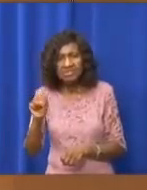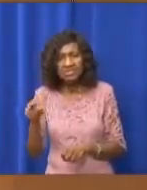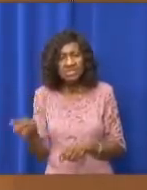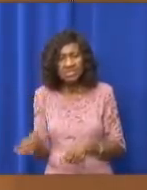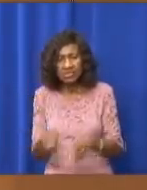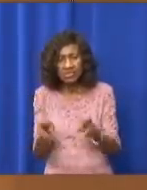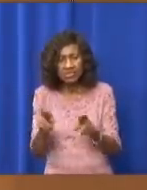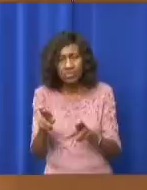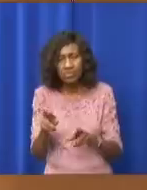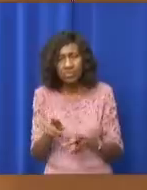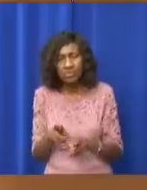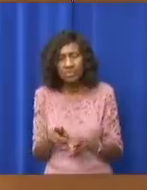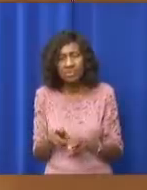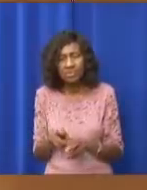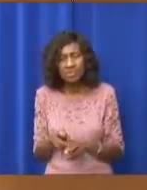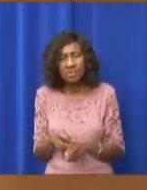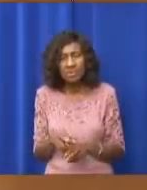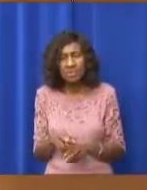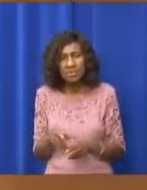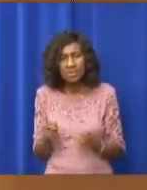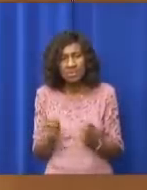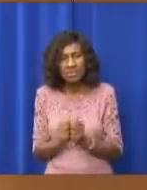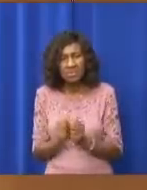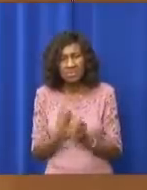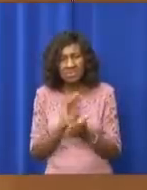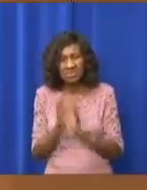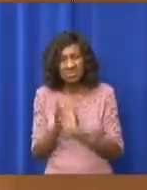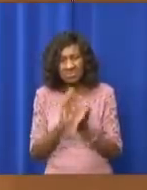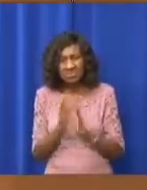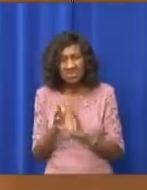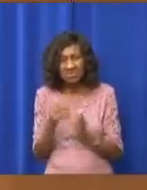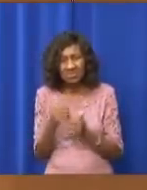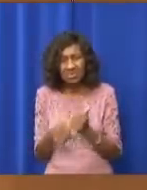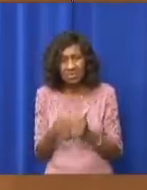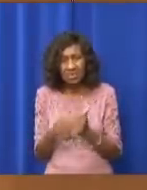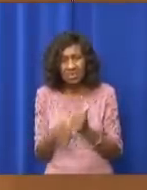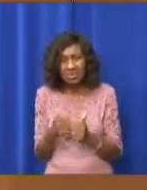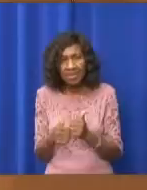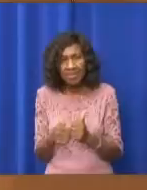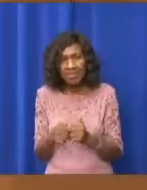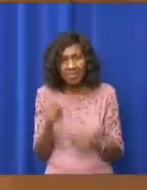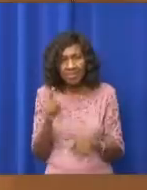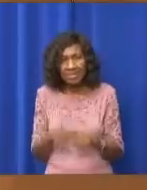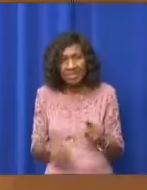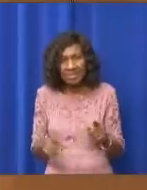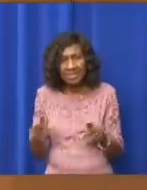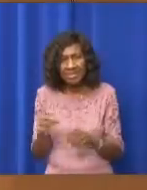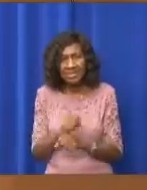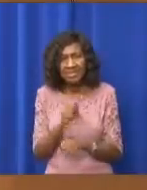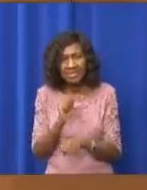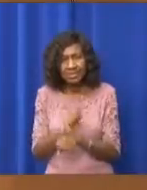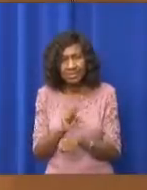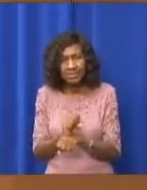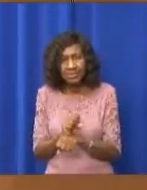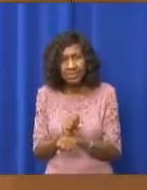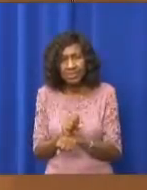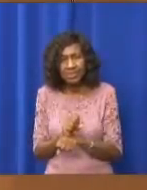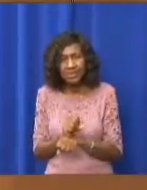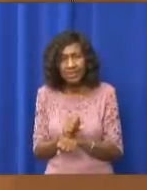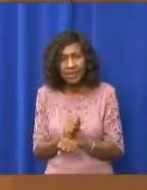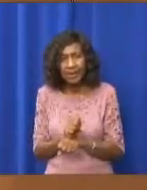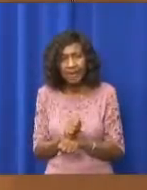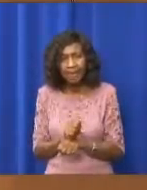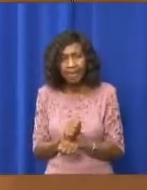quite a while now. But with the traffic congestion that we had been experiencing over the last few months, it was never a perfect